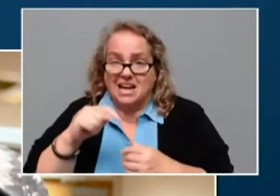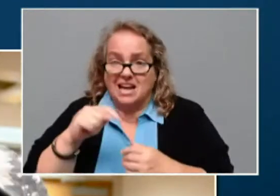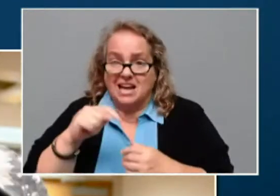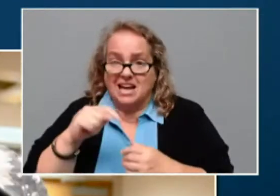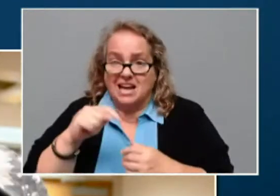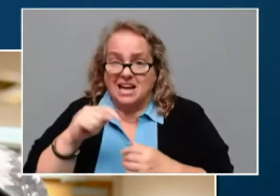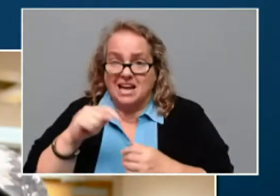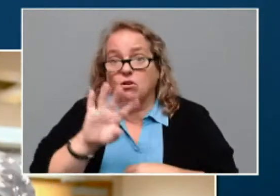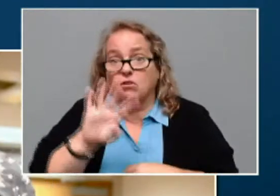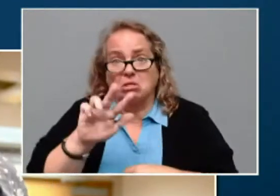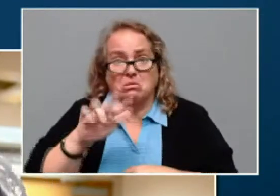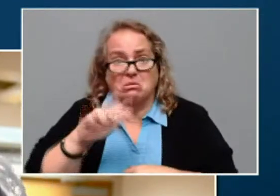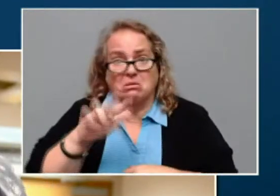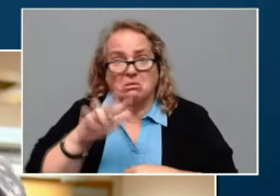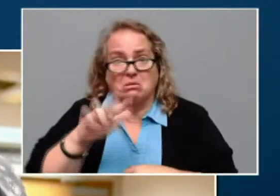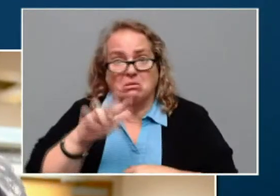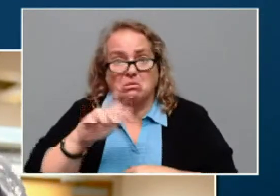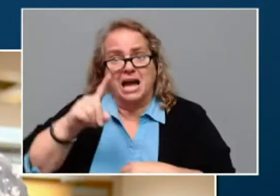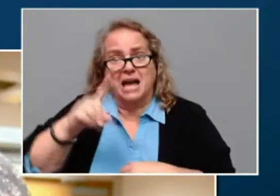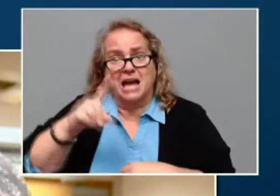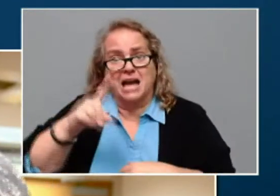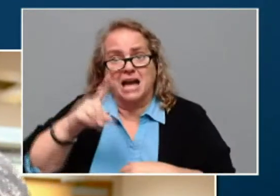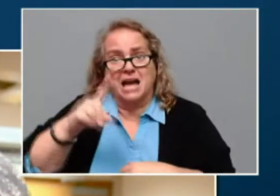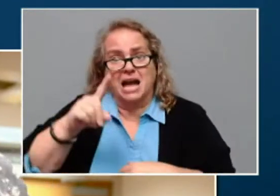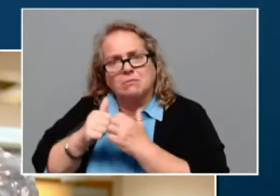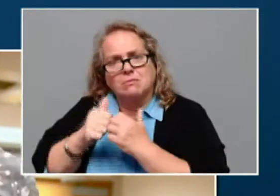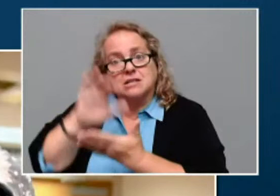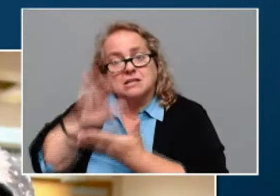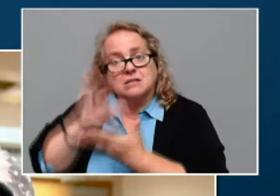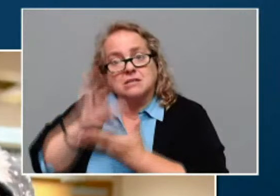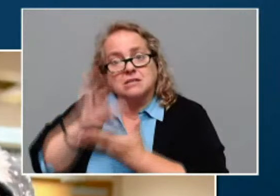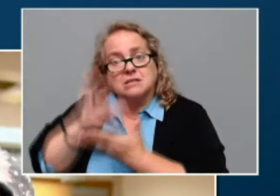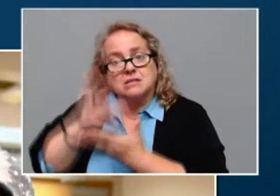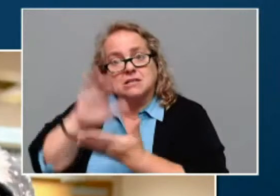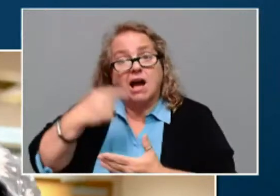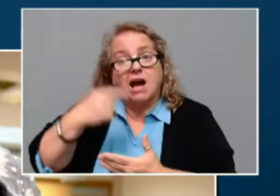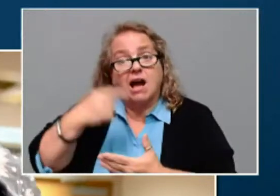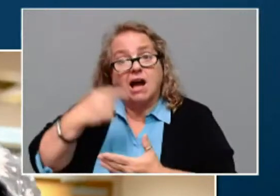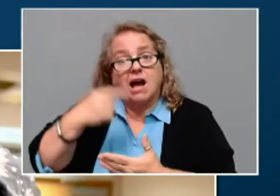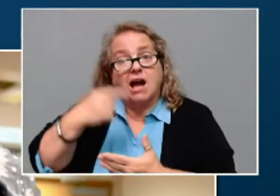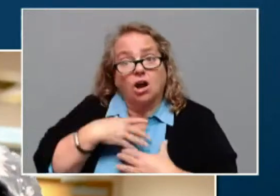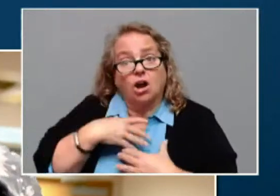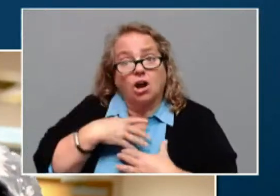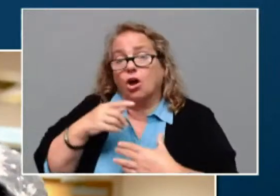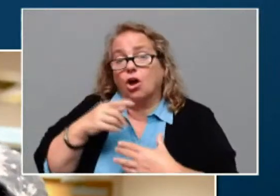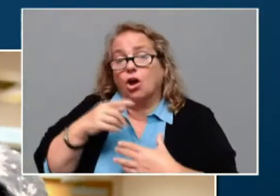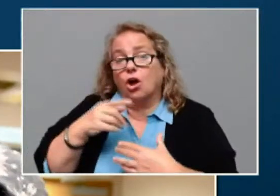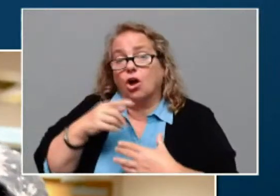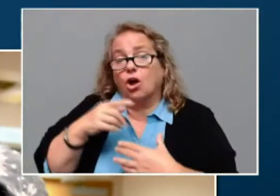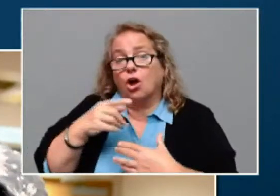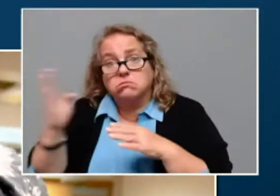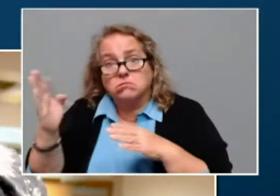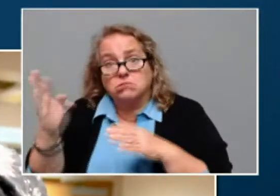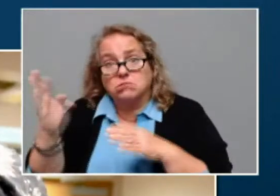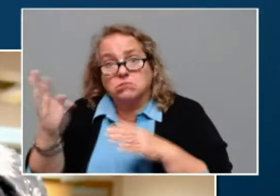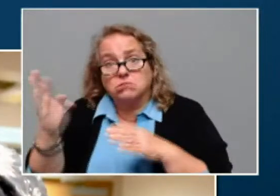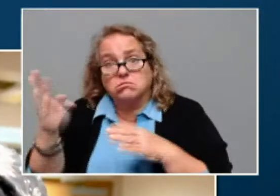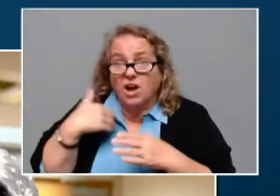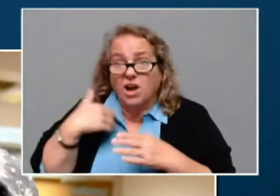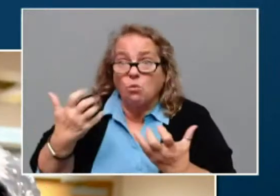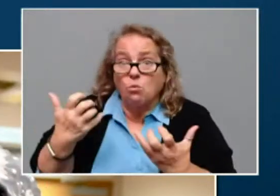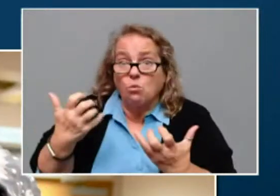that kind of a conversation with my husband. Should I be on the ventilator for X amount of time? When would I want to come off of it? Or when would we want